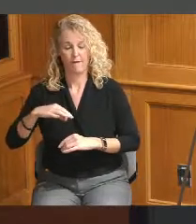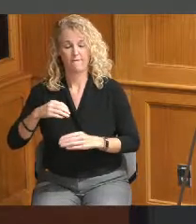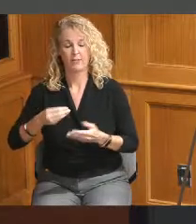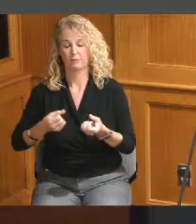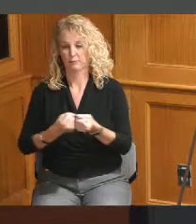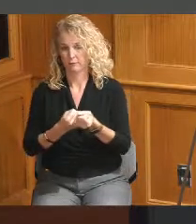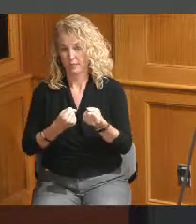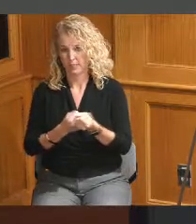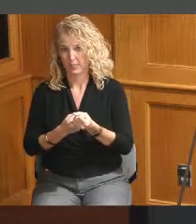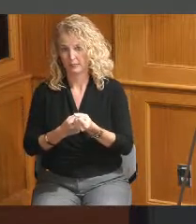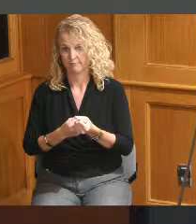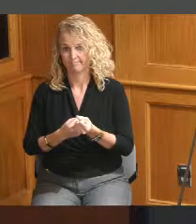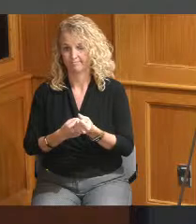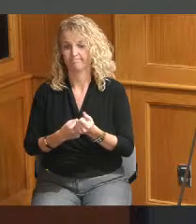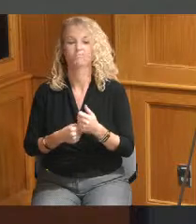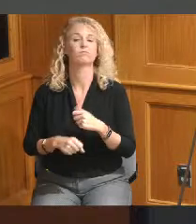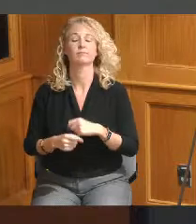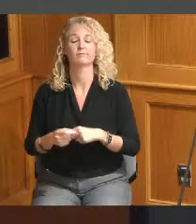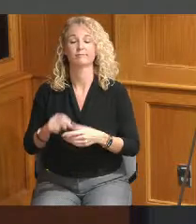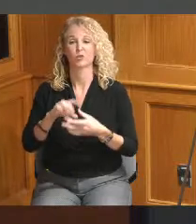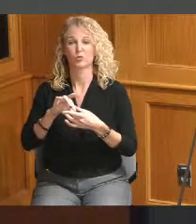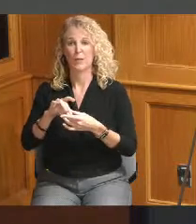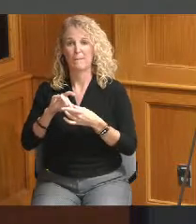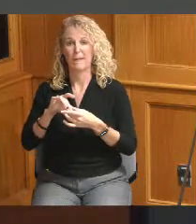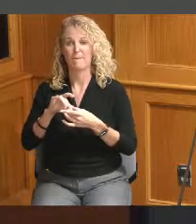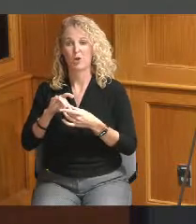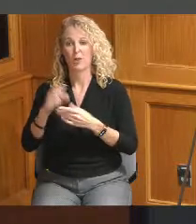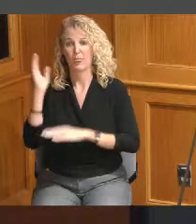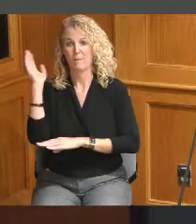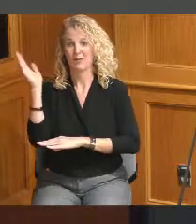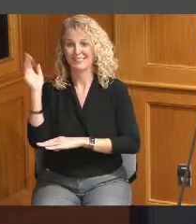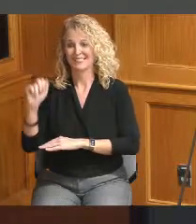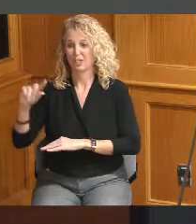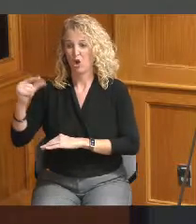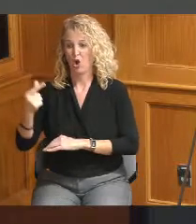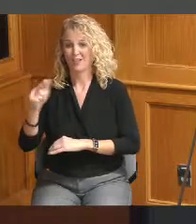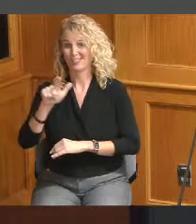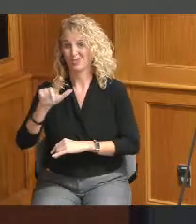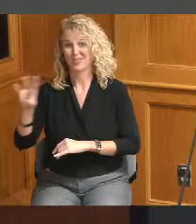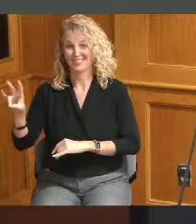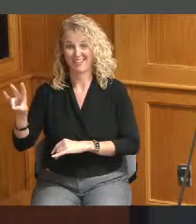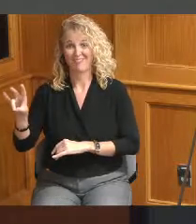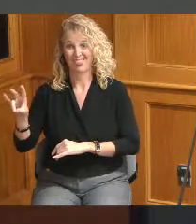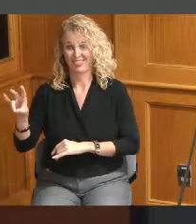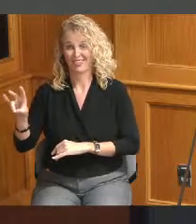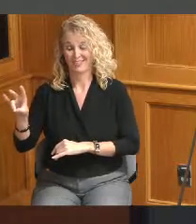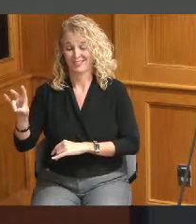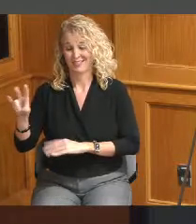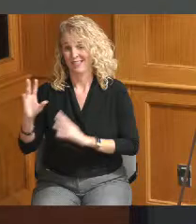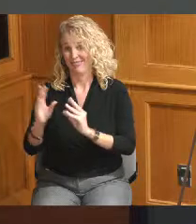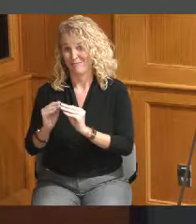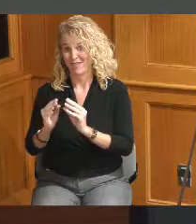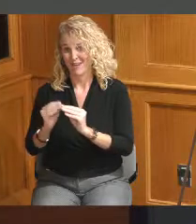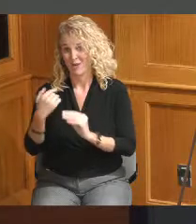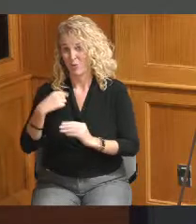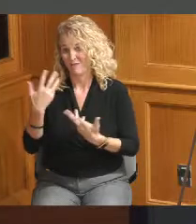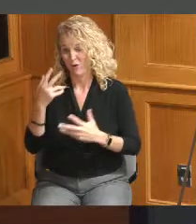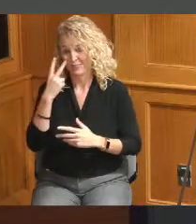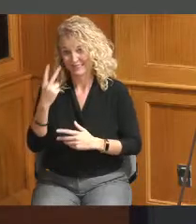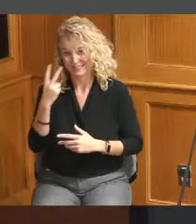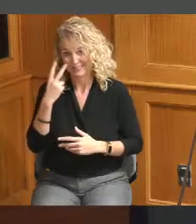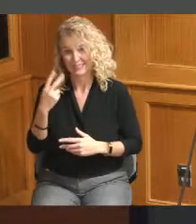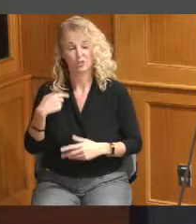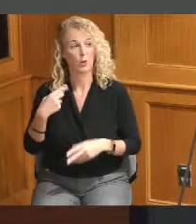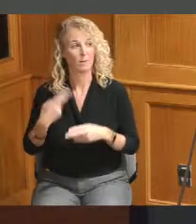agreements. This goes back to the staff meeting presentation of August 27th, where the board was presented these items. I'll go through